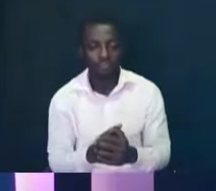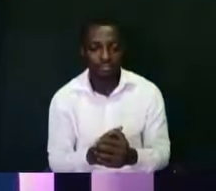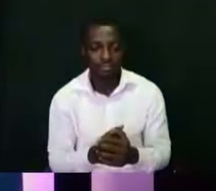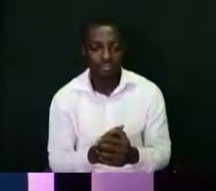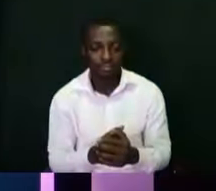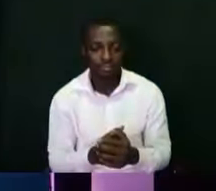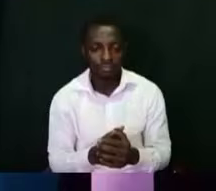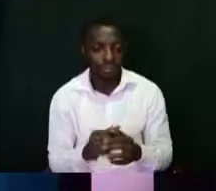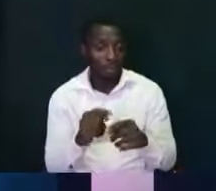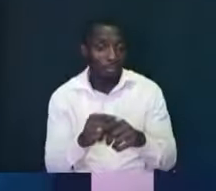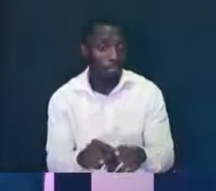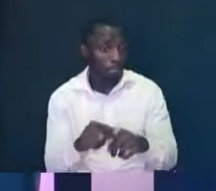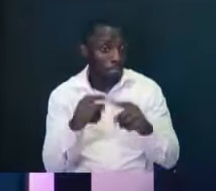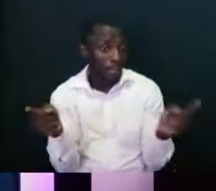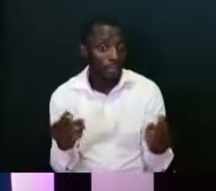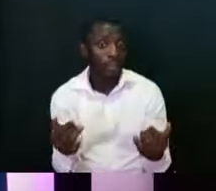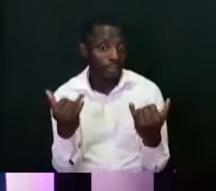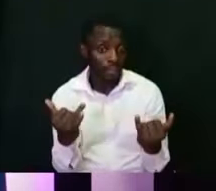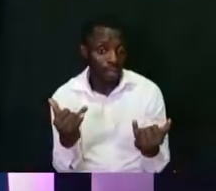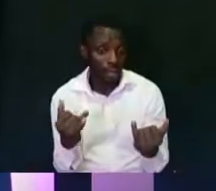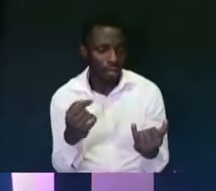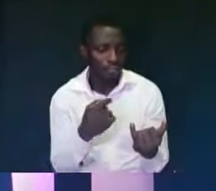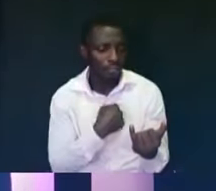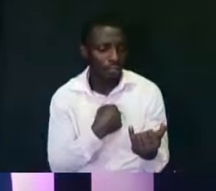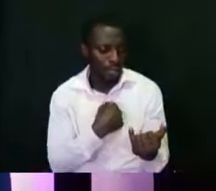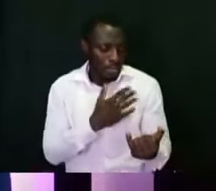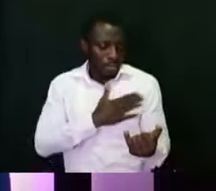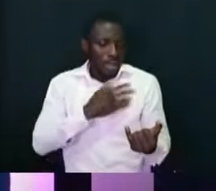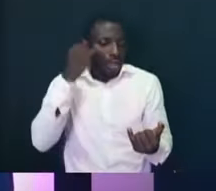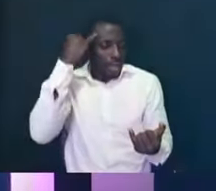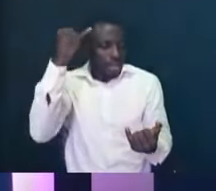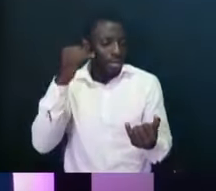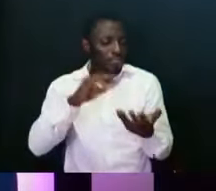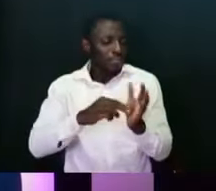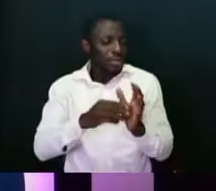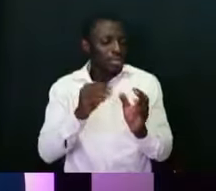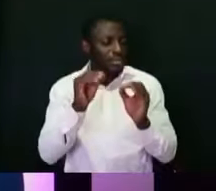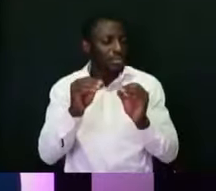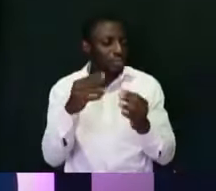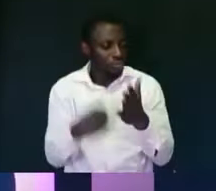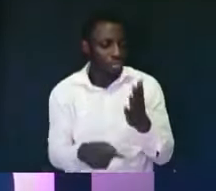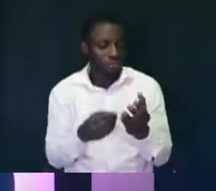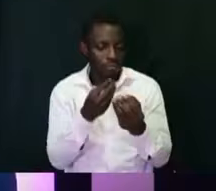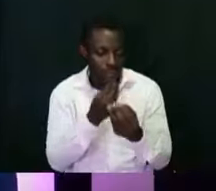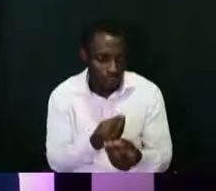But for now, I'll attempt to present to you what I think teaching is and